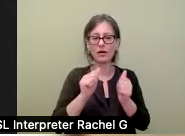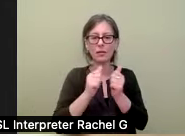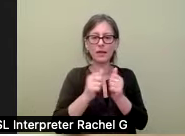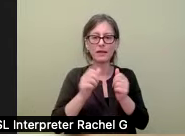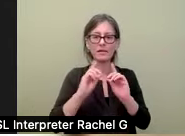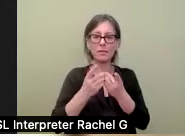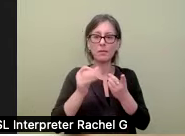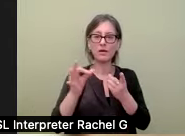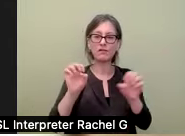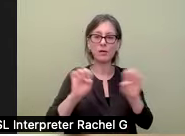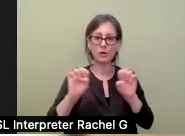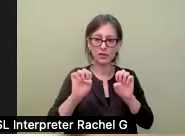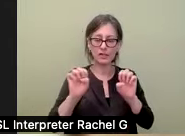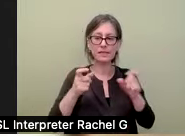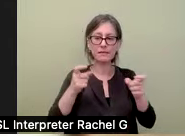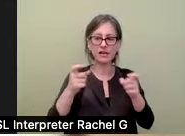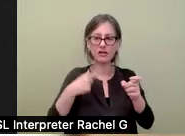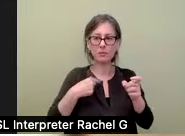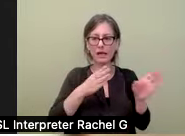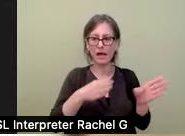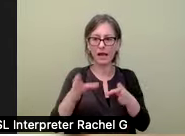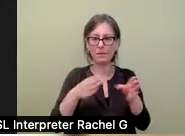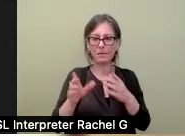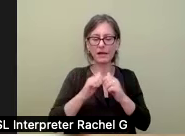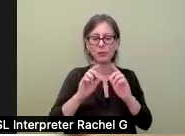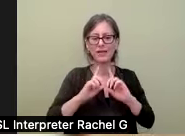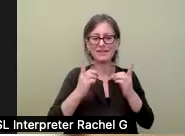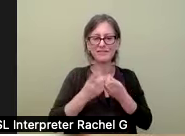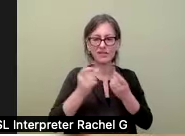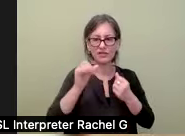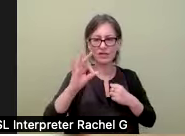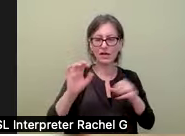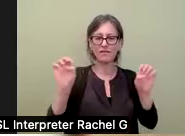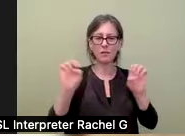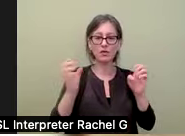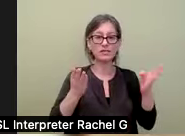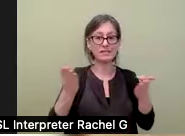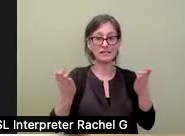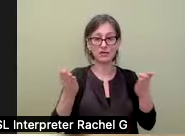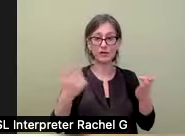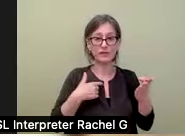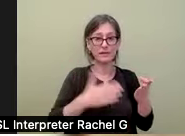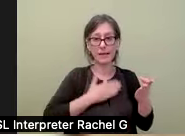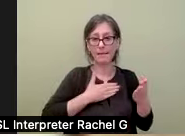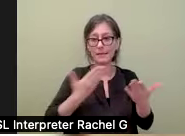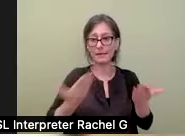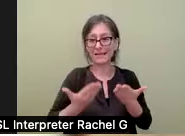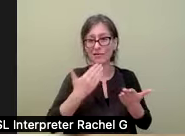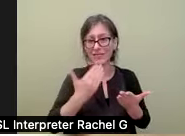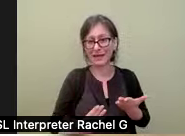Management. I work as an emergency planner with the Division of Emergency Services, and I'm really glad to be here, so thank